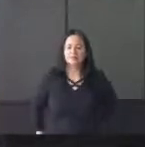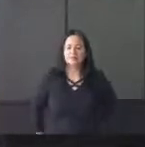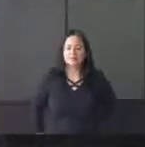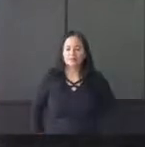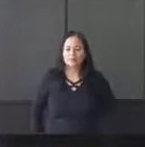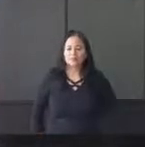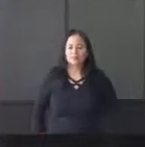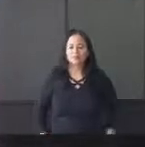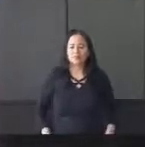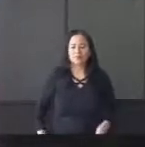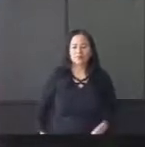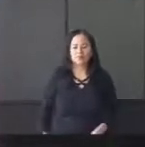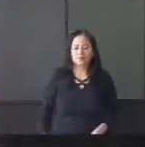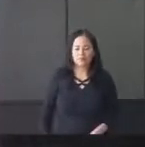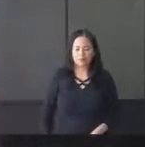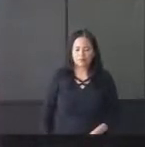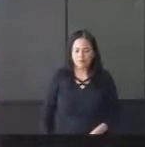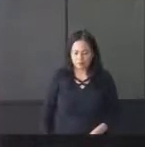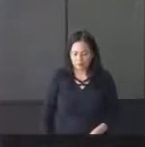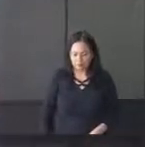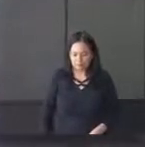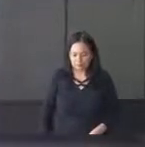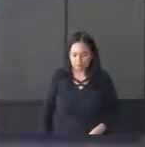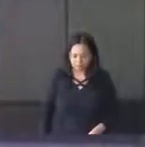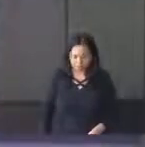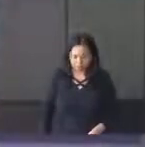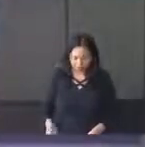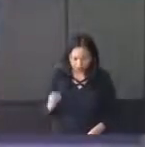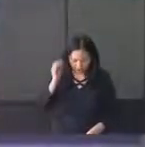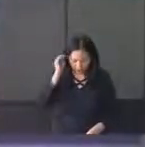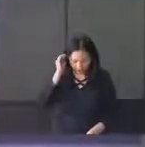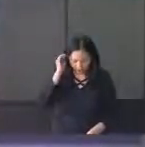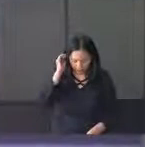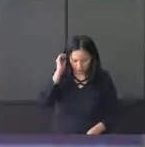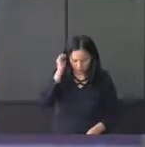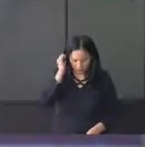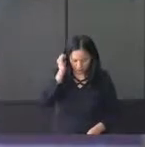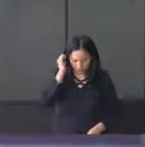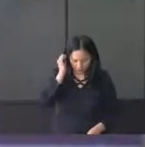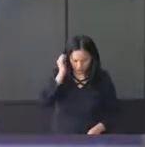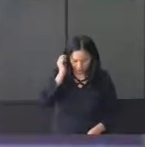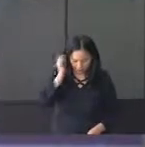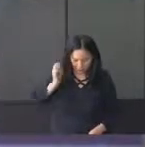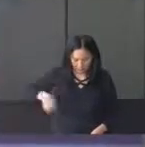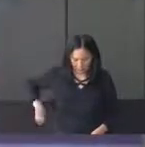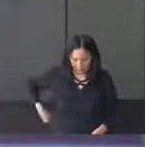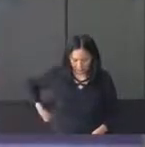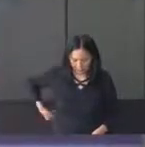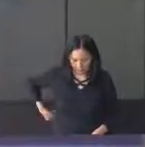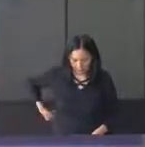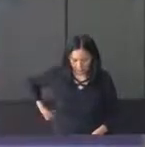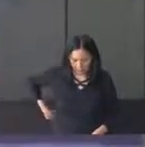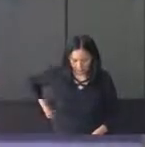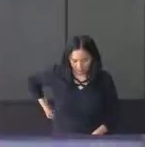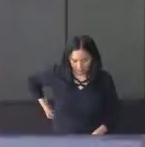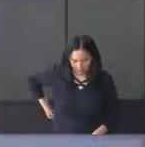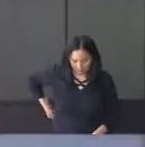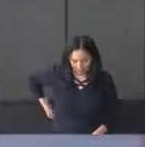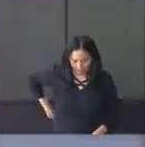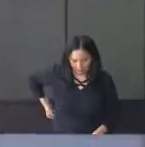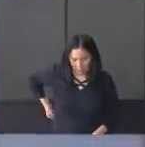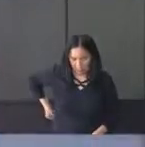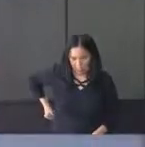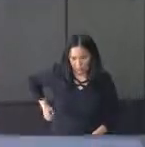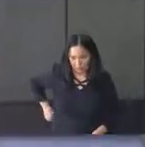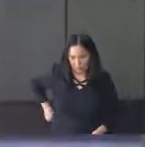What we want to highlight is our model. Behind wars and conflicts of the world, we have